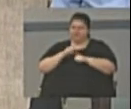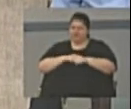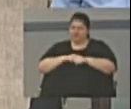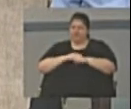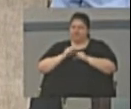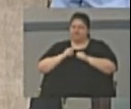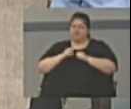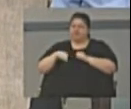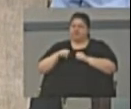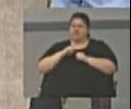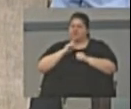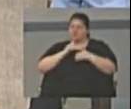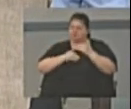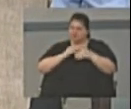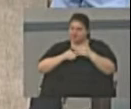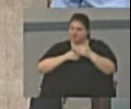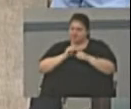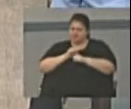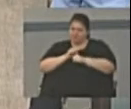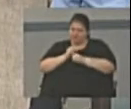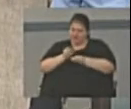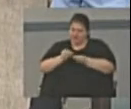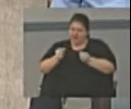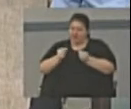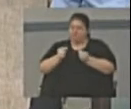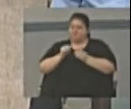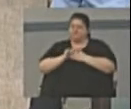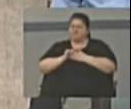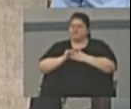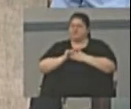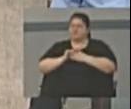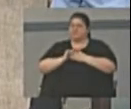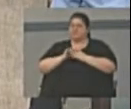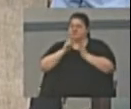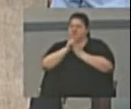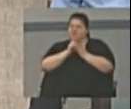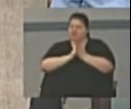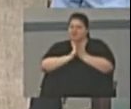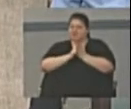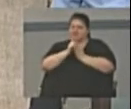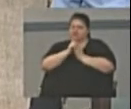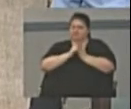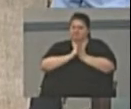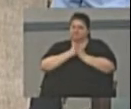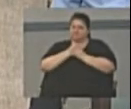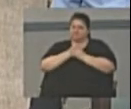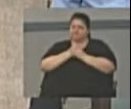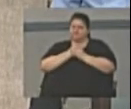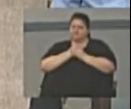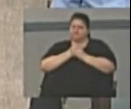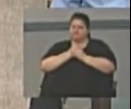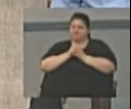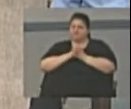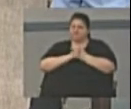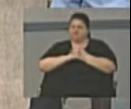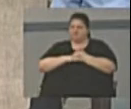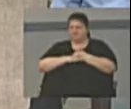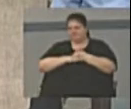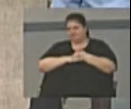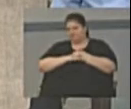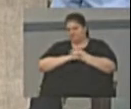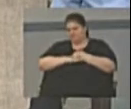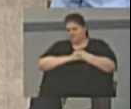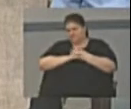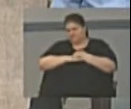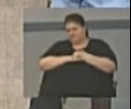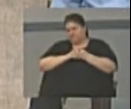in the process of working out the form of their legislation and the form of their pilot agreement.